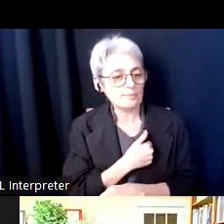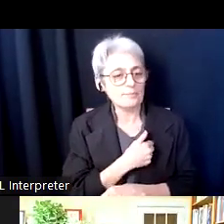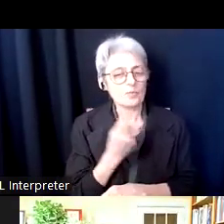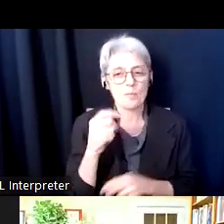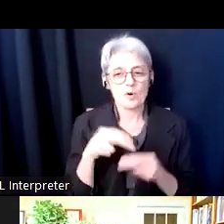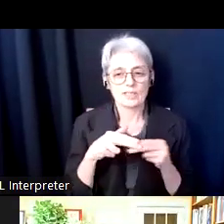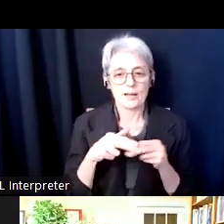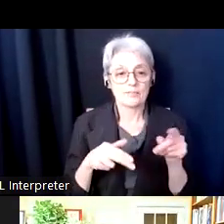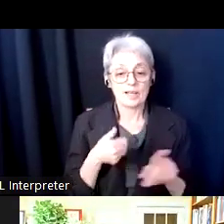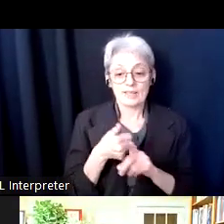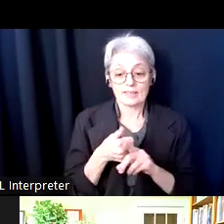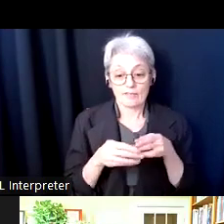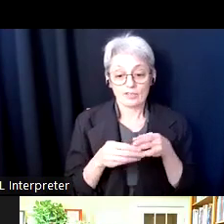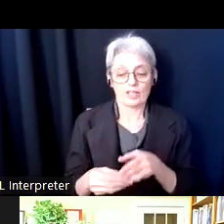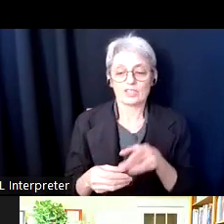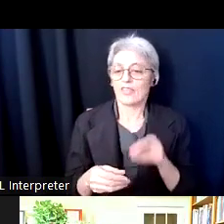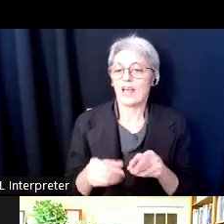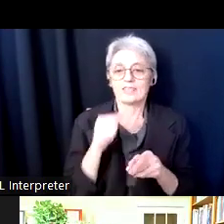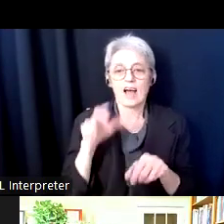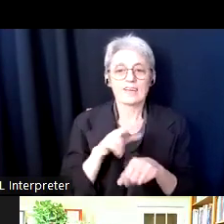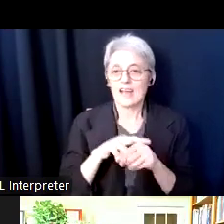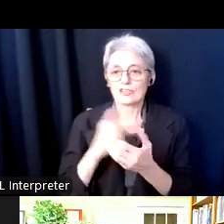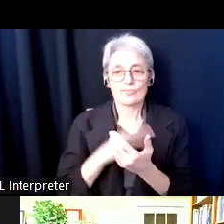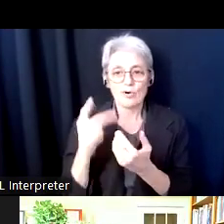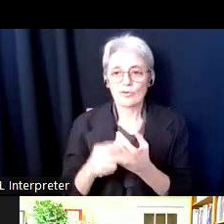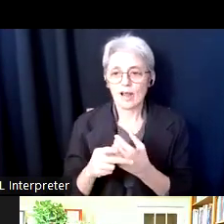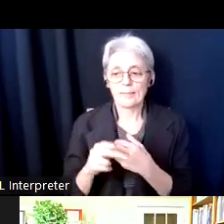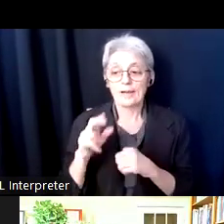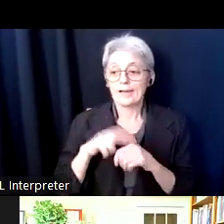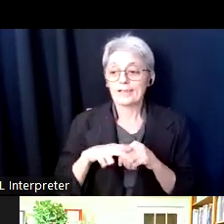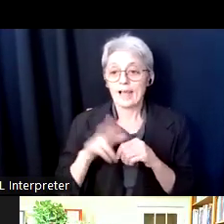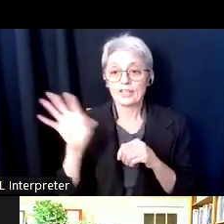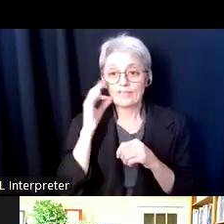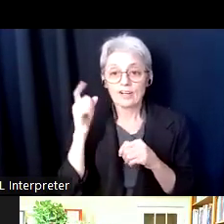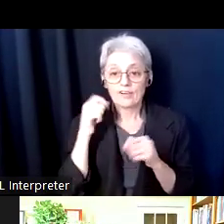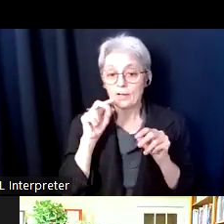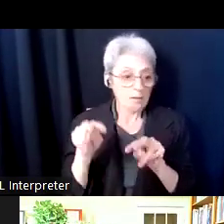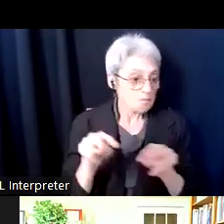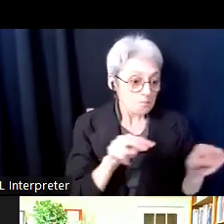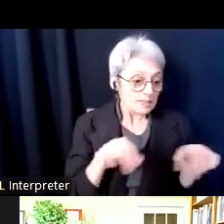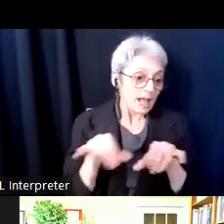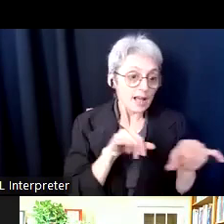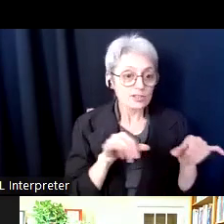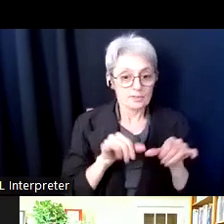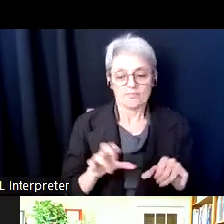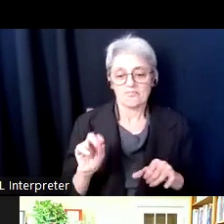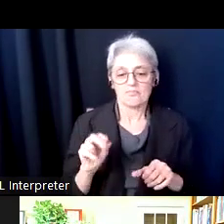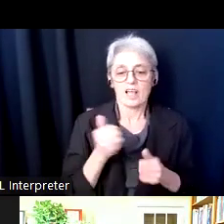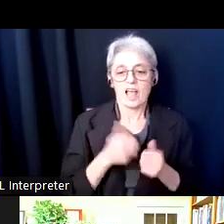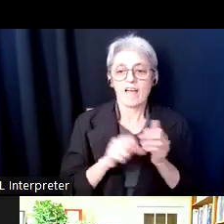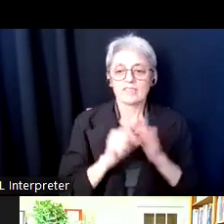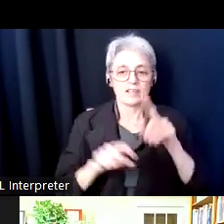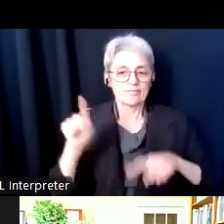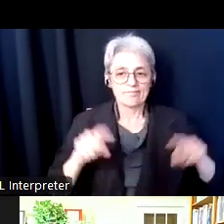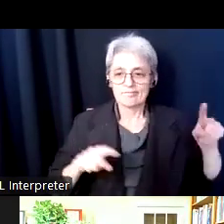is not a national program with national standards and expectations, states vary significantly in how they